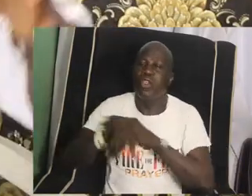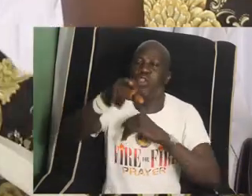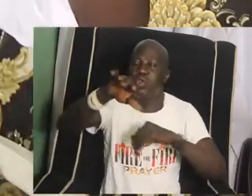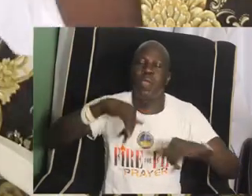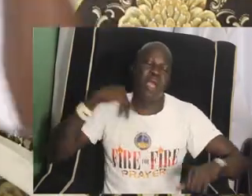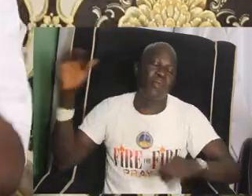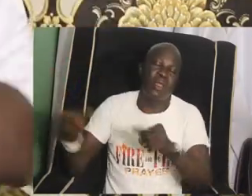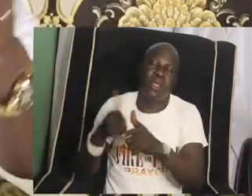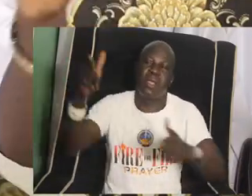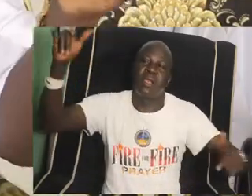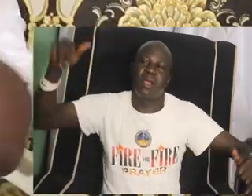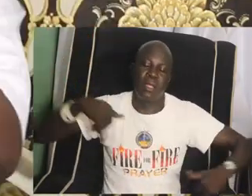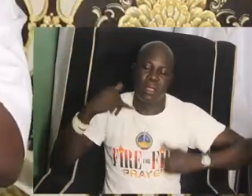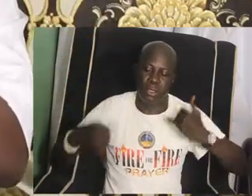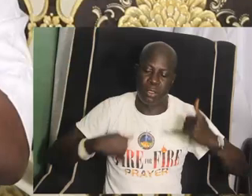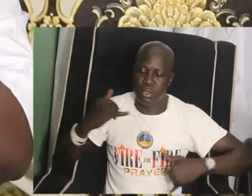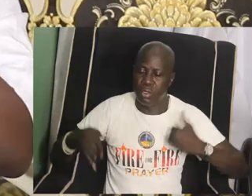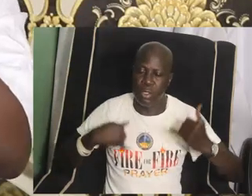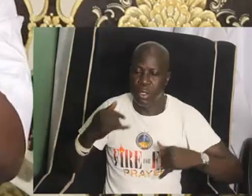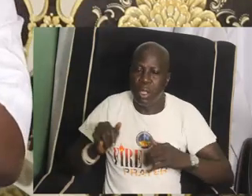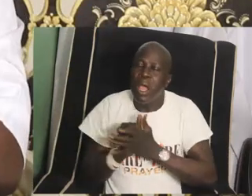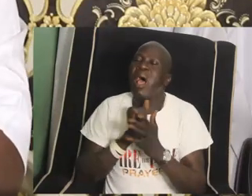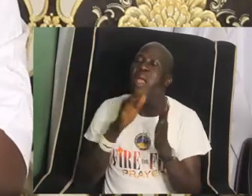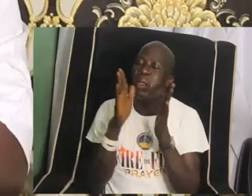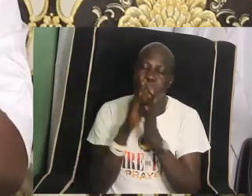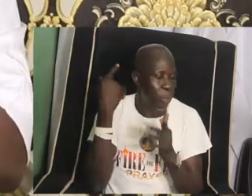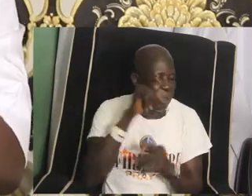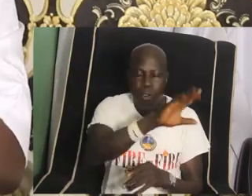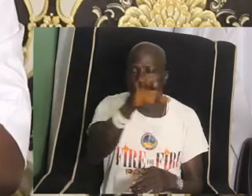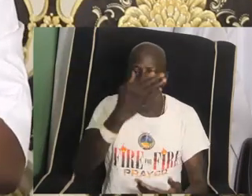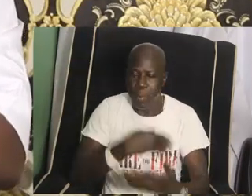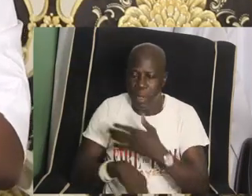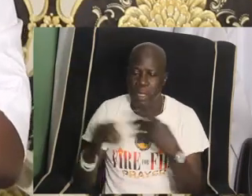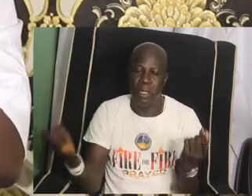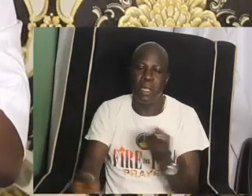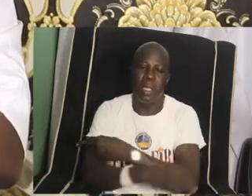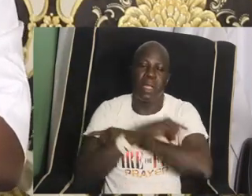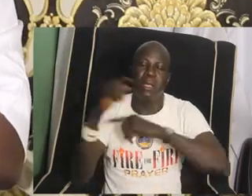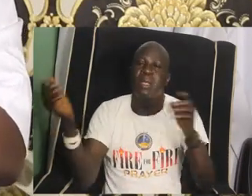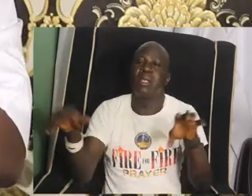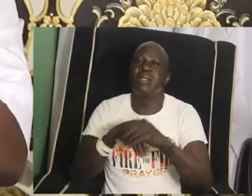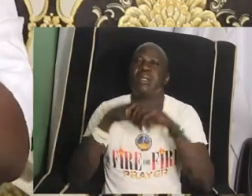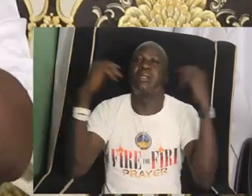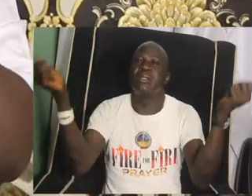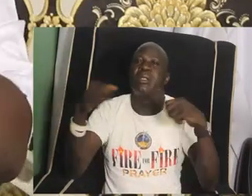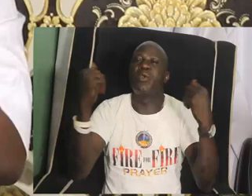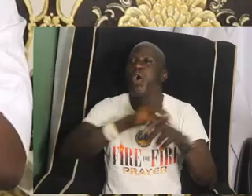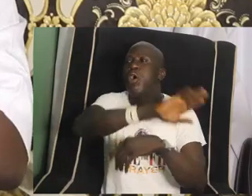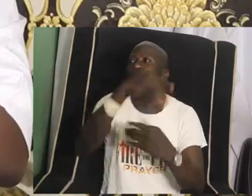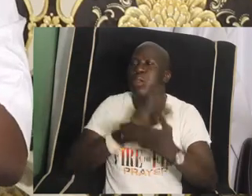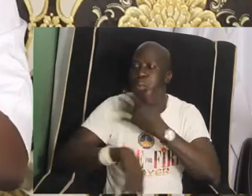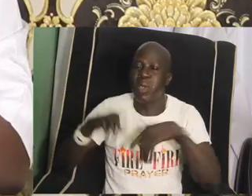wa ni ayo la. You have a great joy. Mo gbadura fun awon lojo bi o. I pray for the brother celebrant. Listen to me, sir. All to